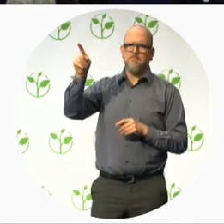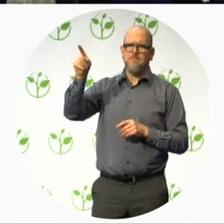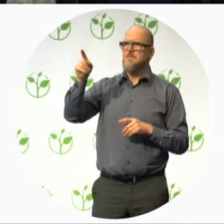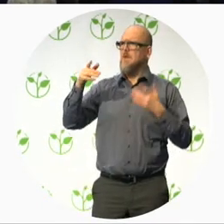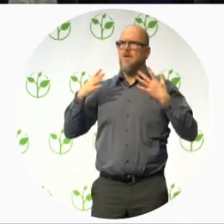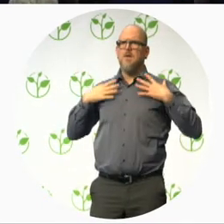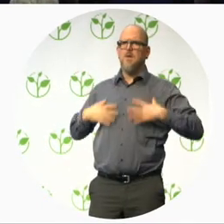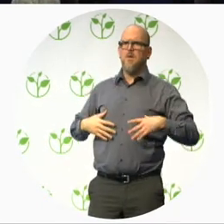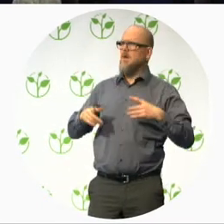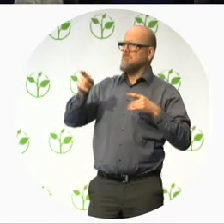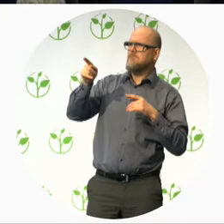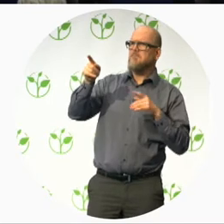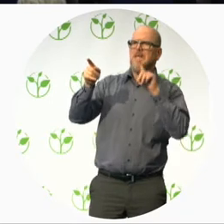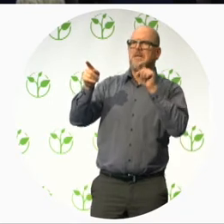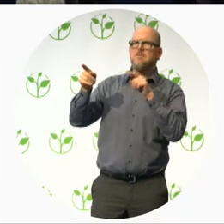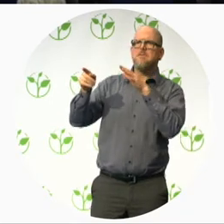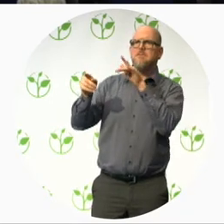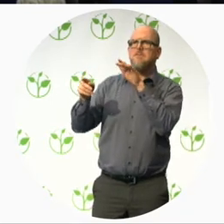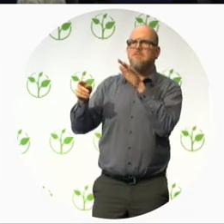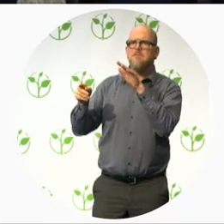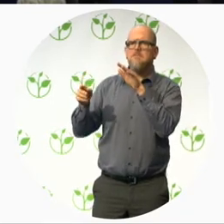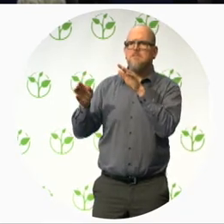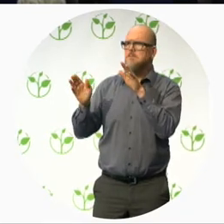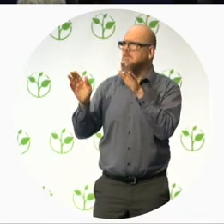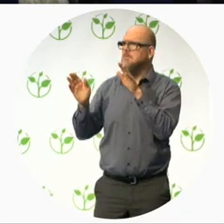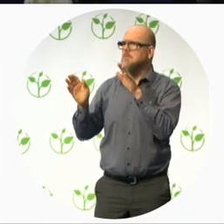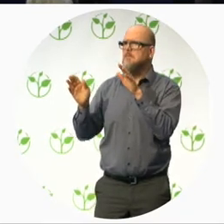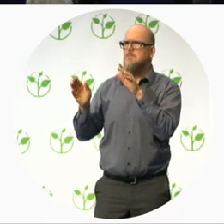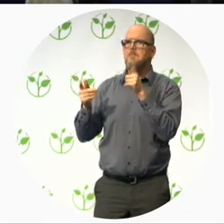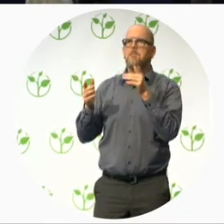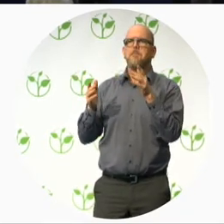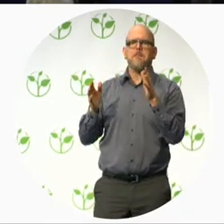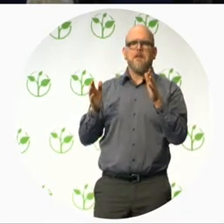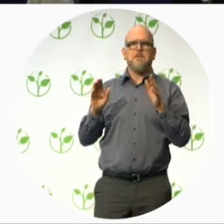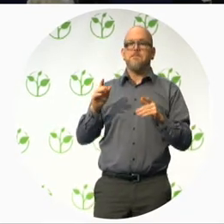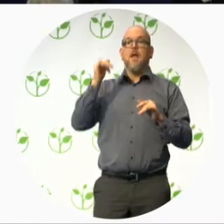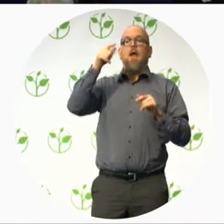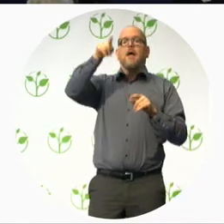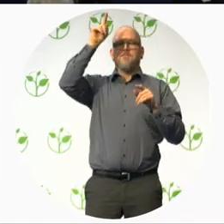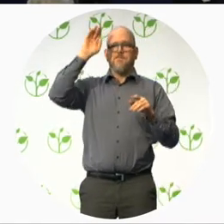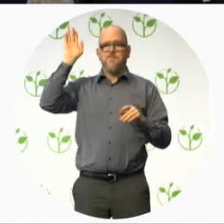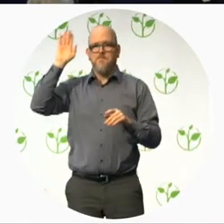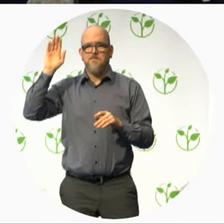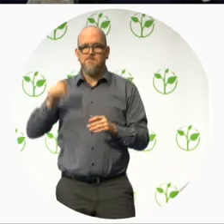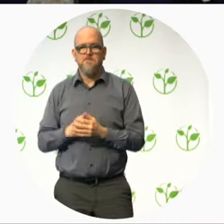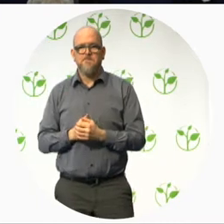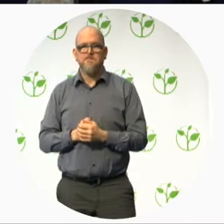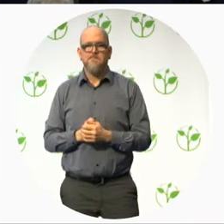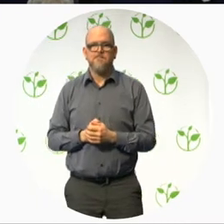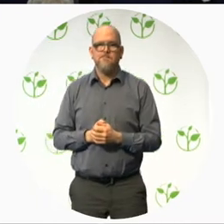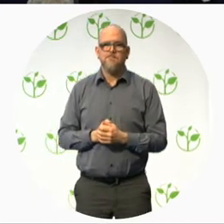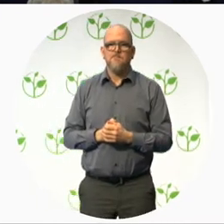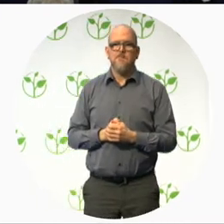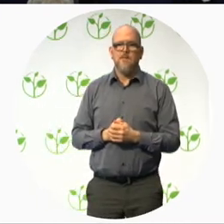hello. My name's Kate Bunnell and I'm from Sight Savers. At Sight Savers last year, for the first time,